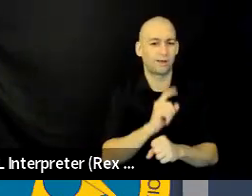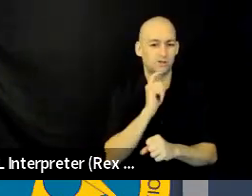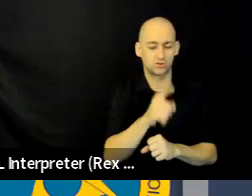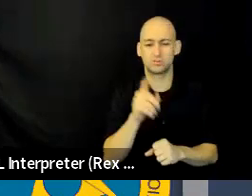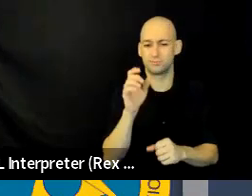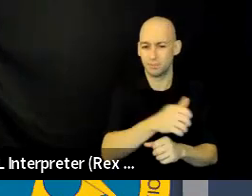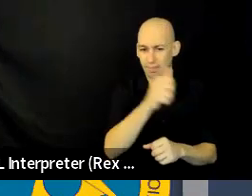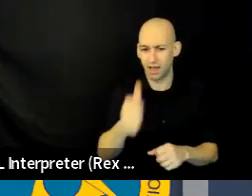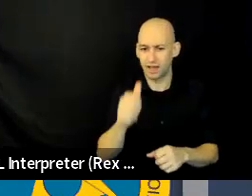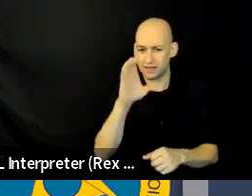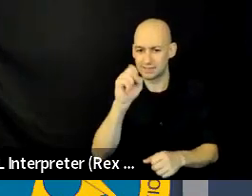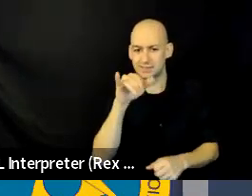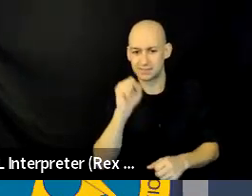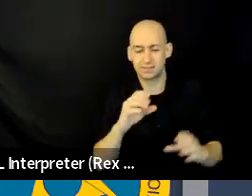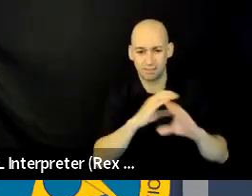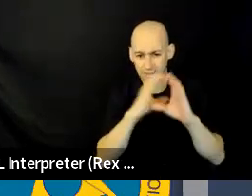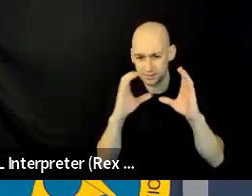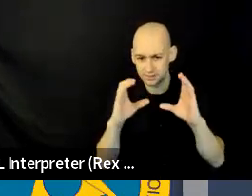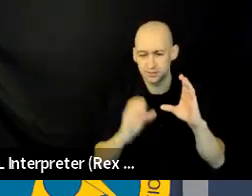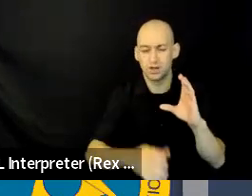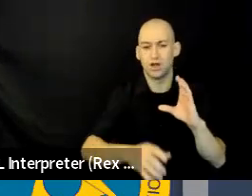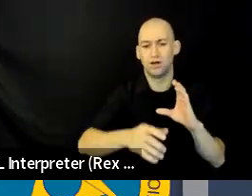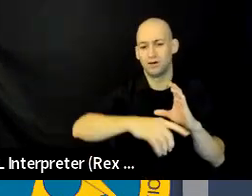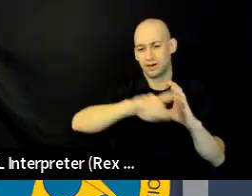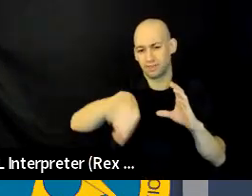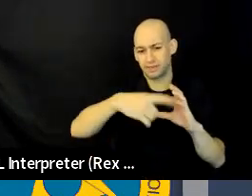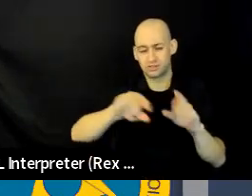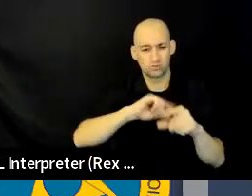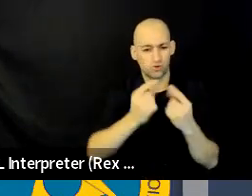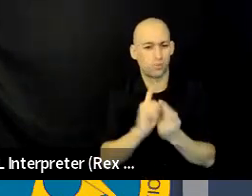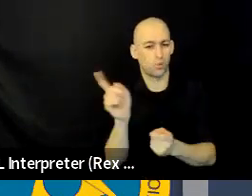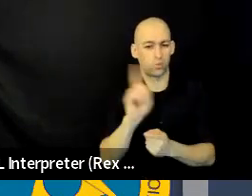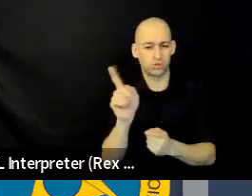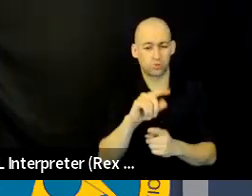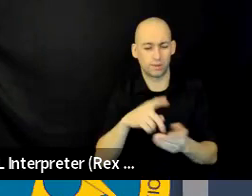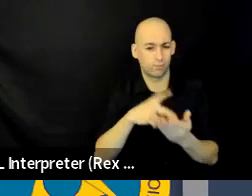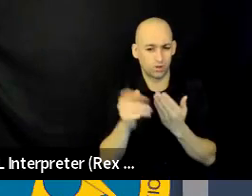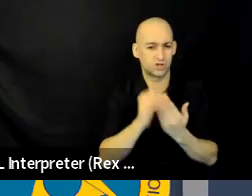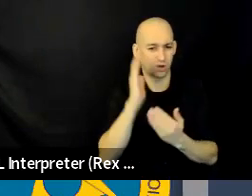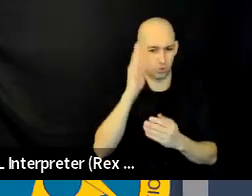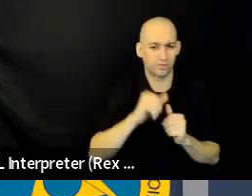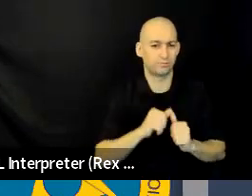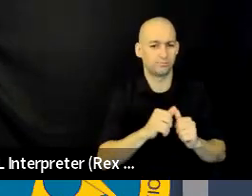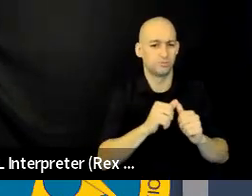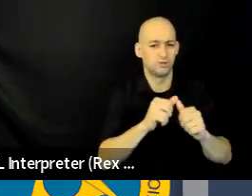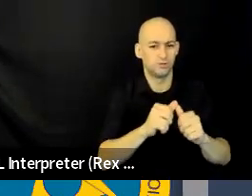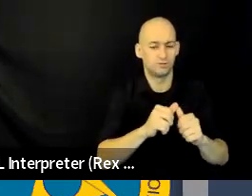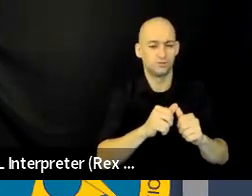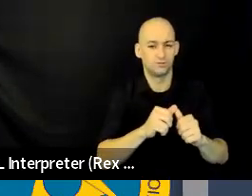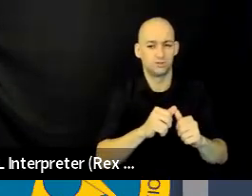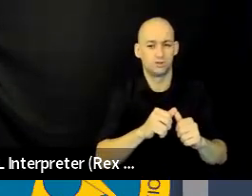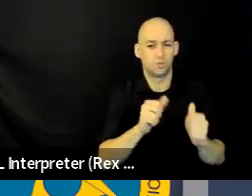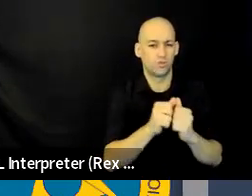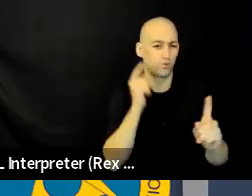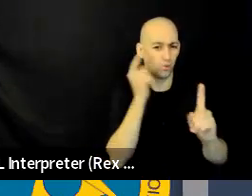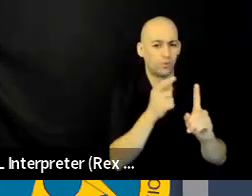lens. So of those groups of projects, which ones are really going to move the needle in regards to our goals? So